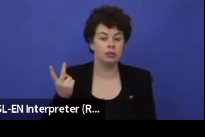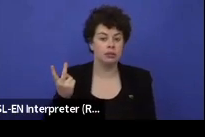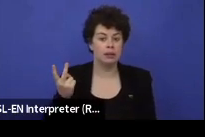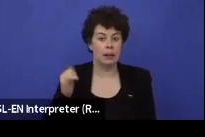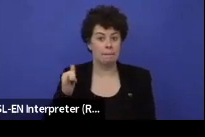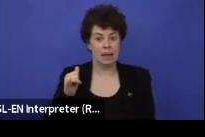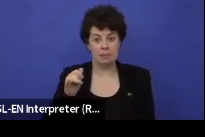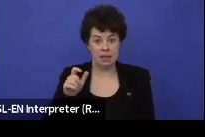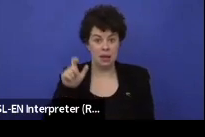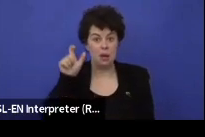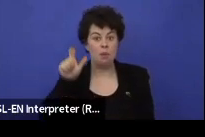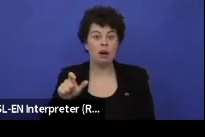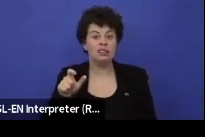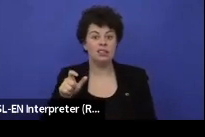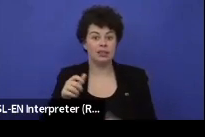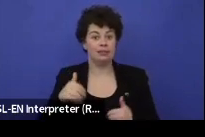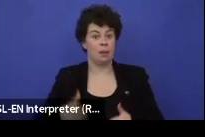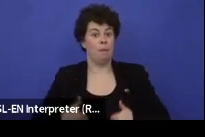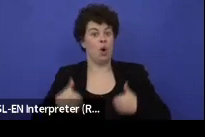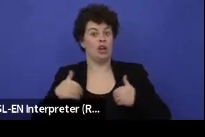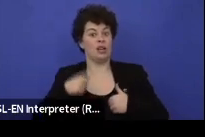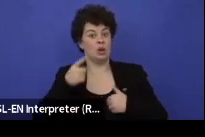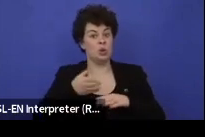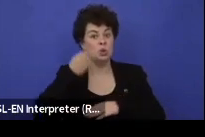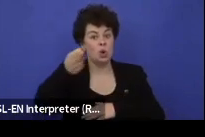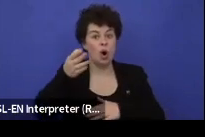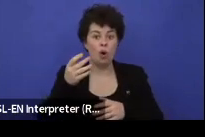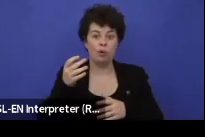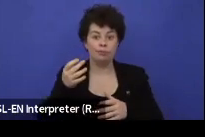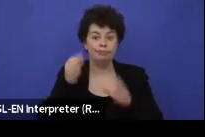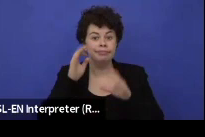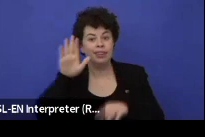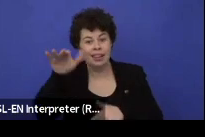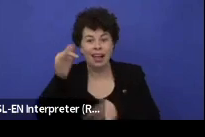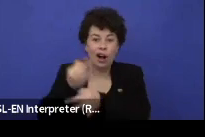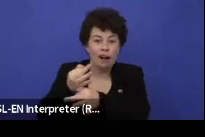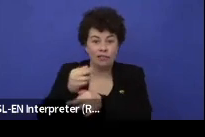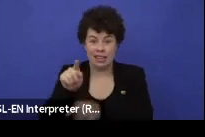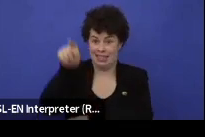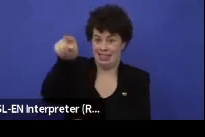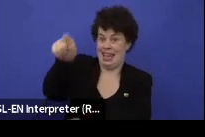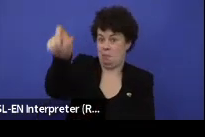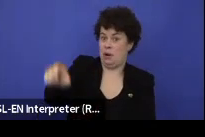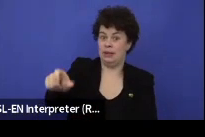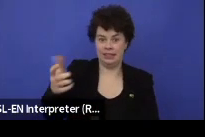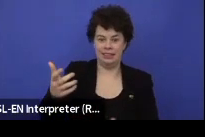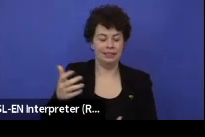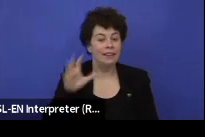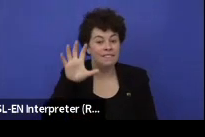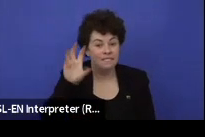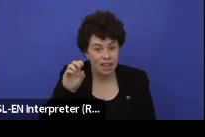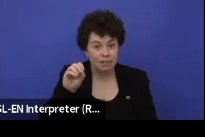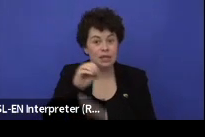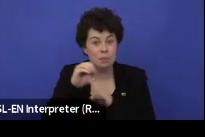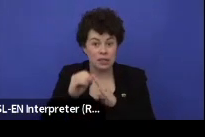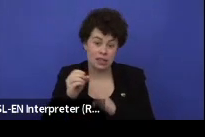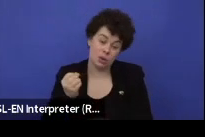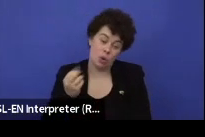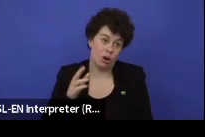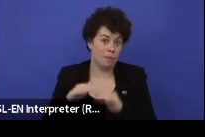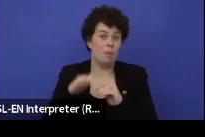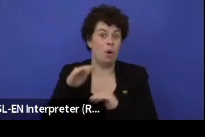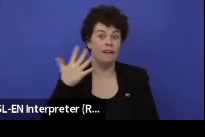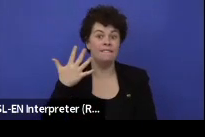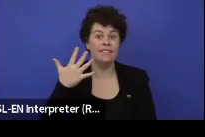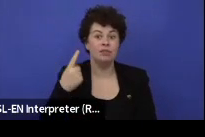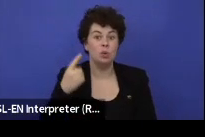person that serves you your coffee in the morning. You know, I mean, it is literally 50% or more, even 51%